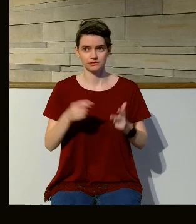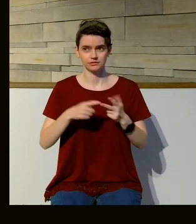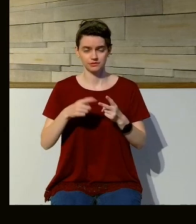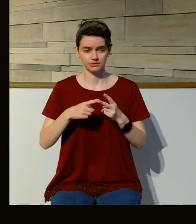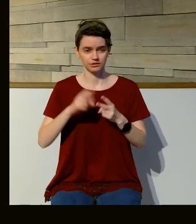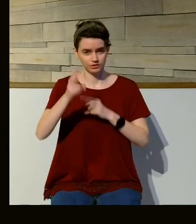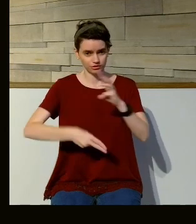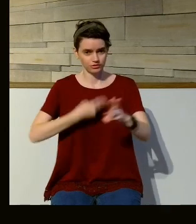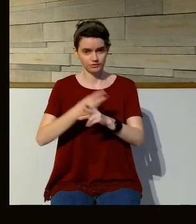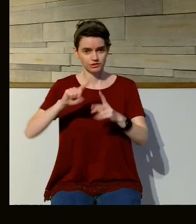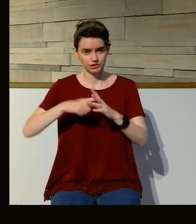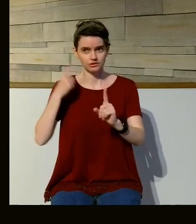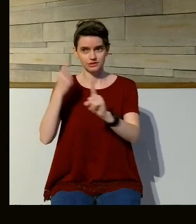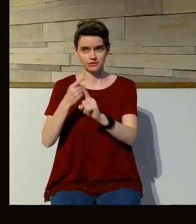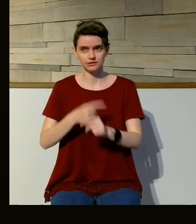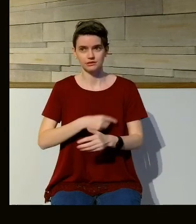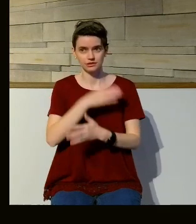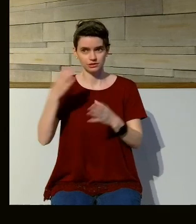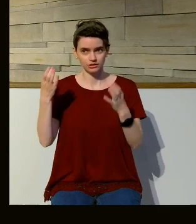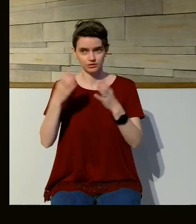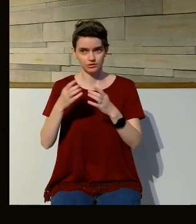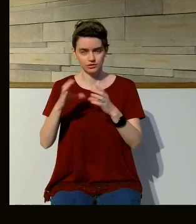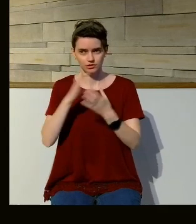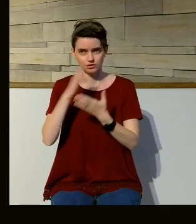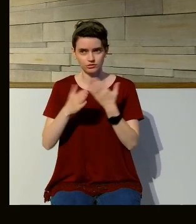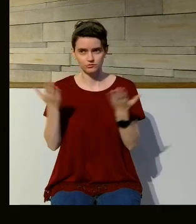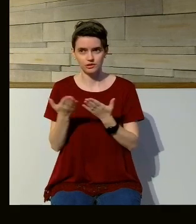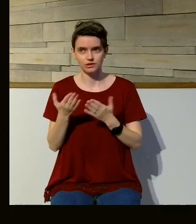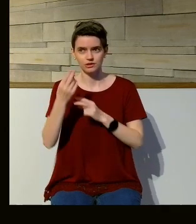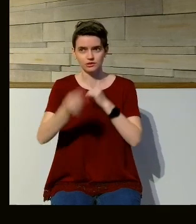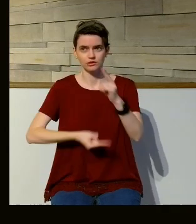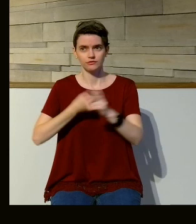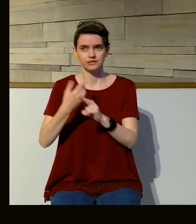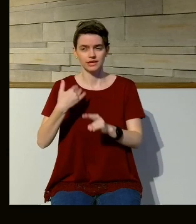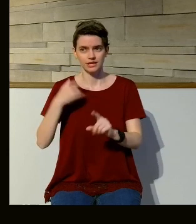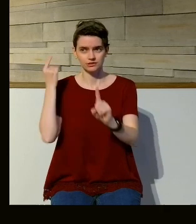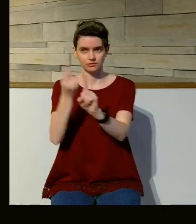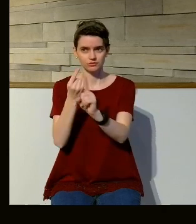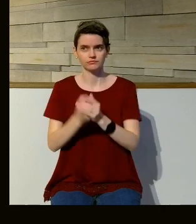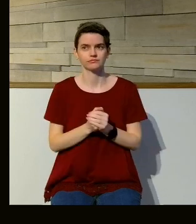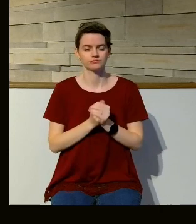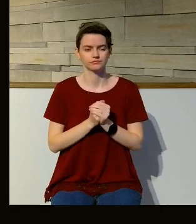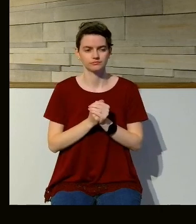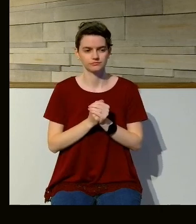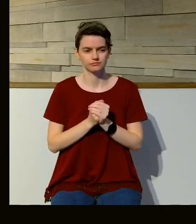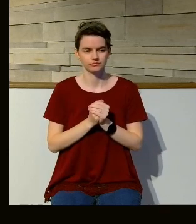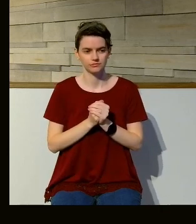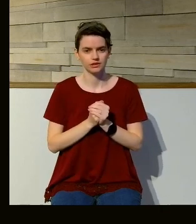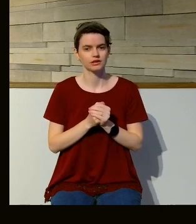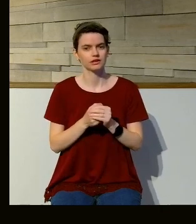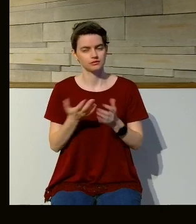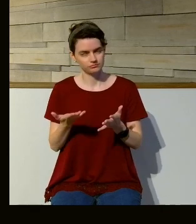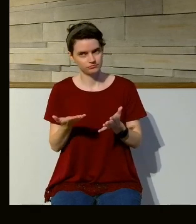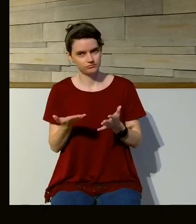two, the universe began to exist. Conclusion, therefore, the universe has a cause. Now, based on this, we can put